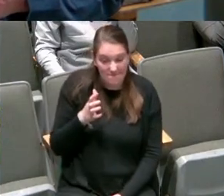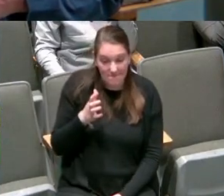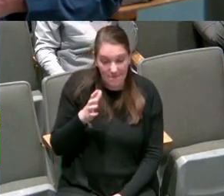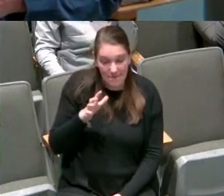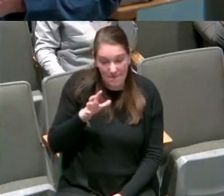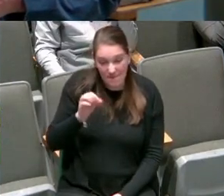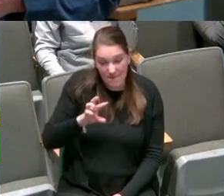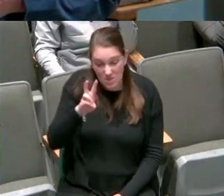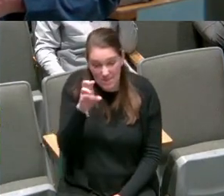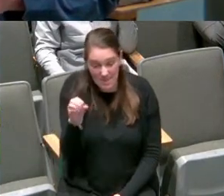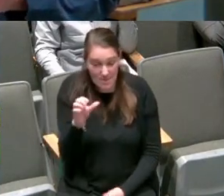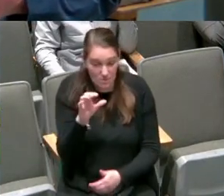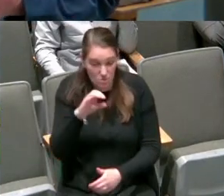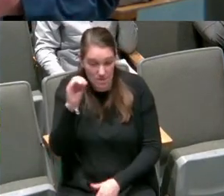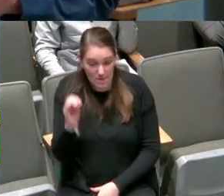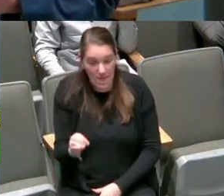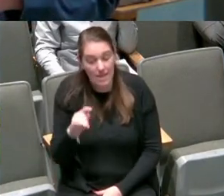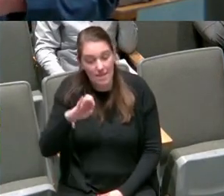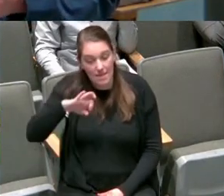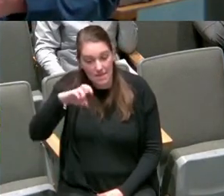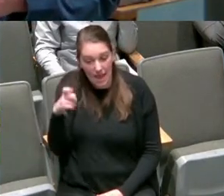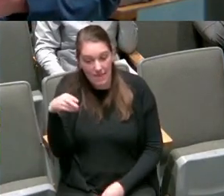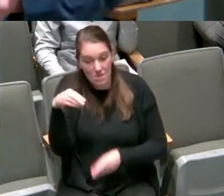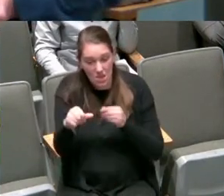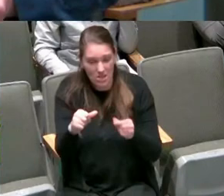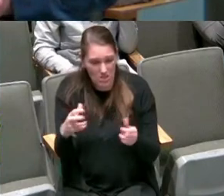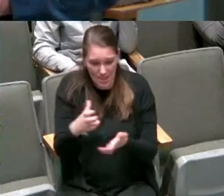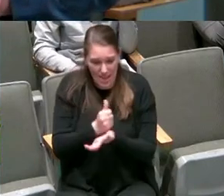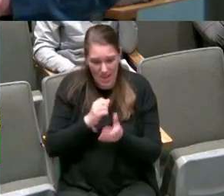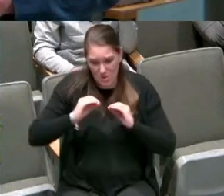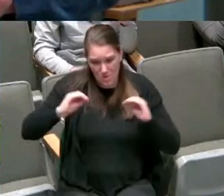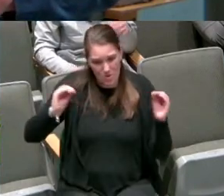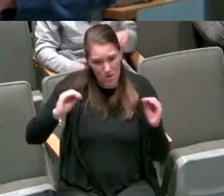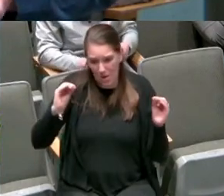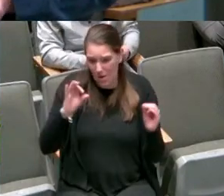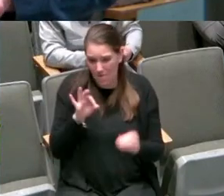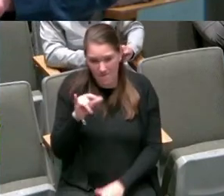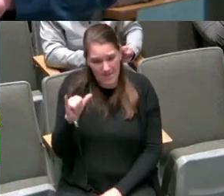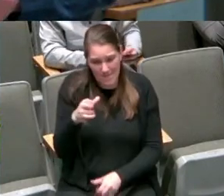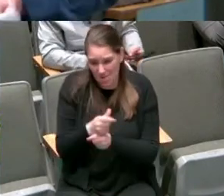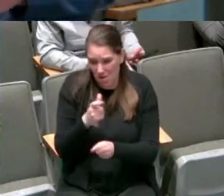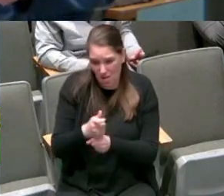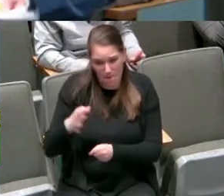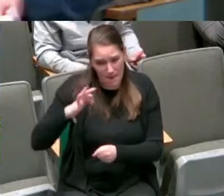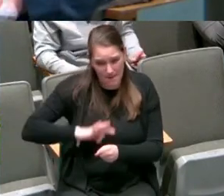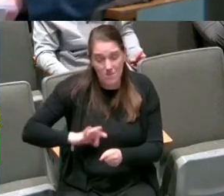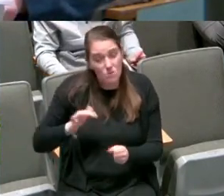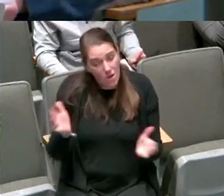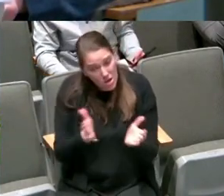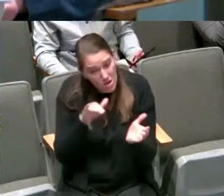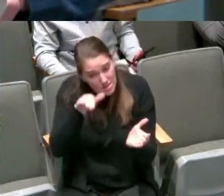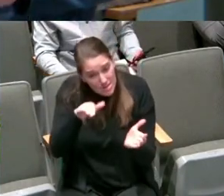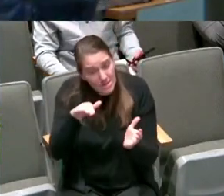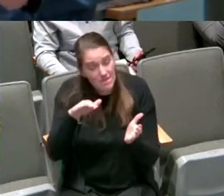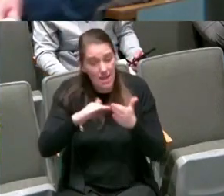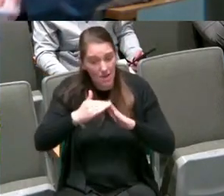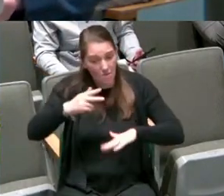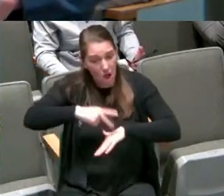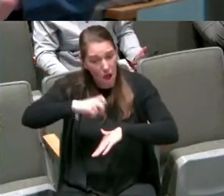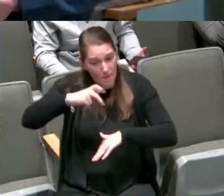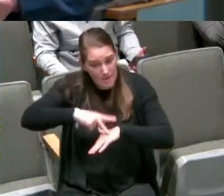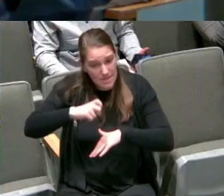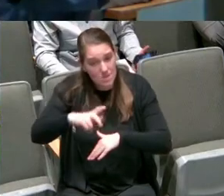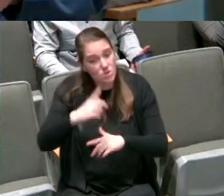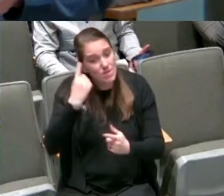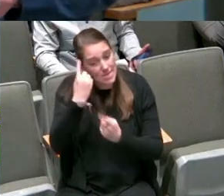of their tax dollars to get little fiscal benefit so therefore I urge the town of Hopkinton to